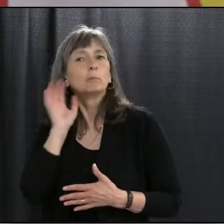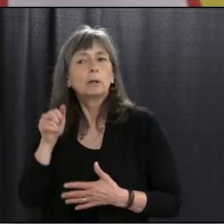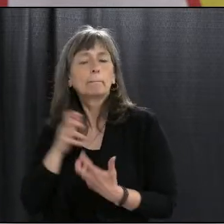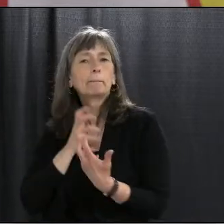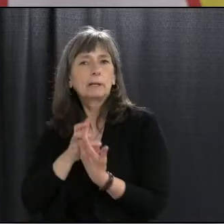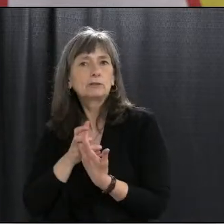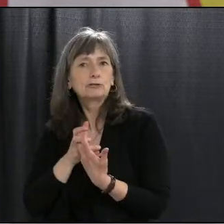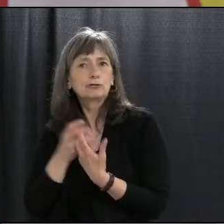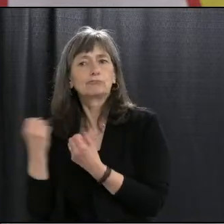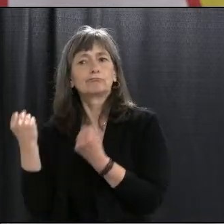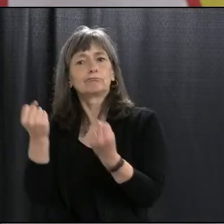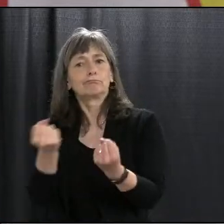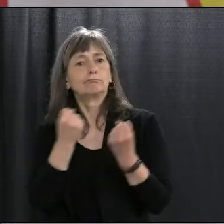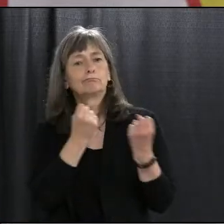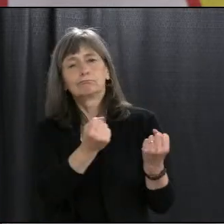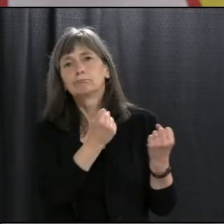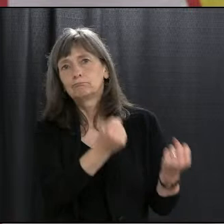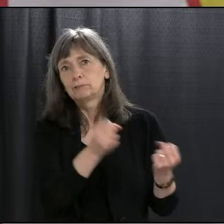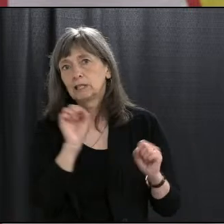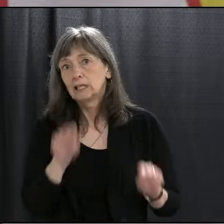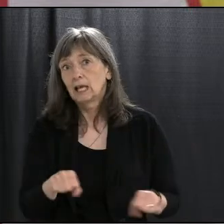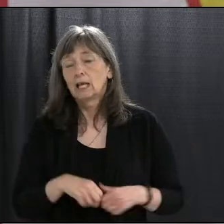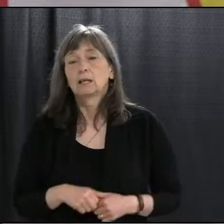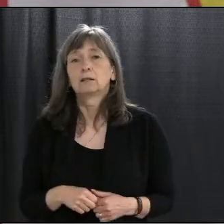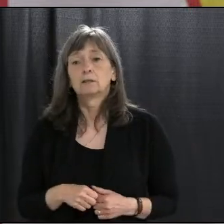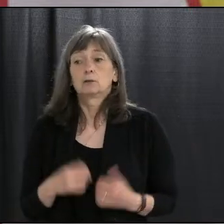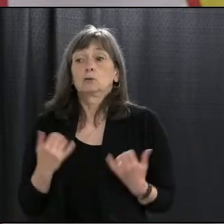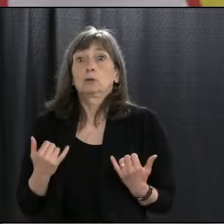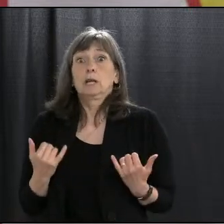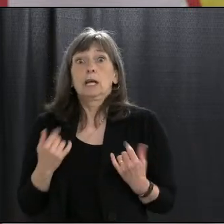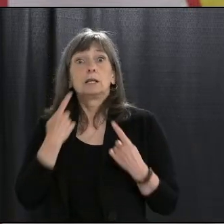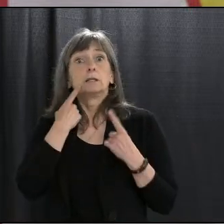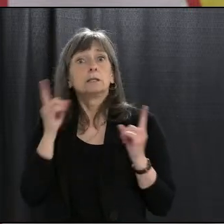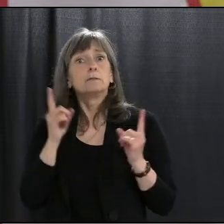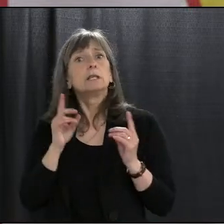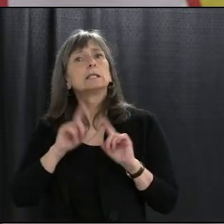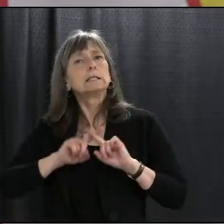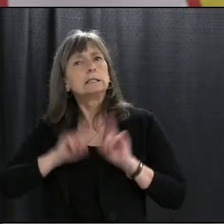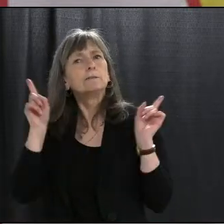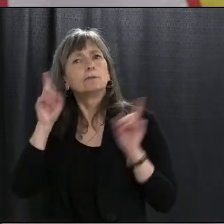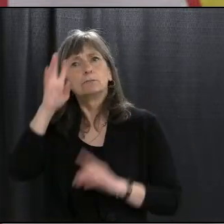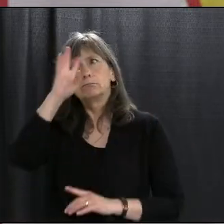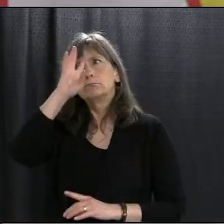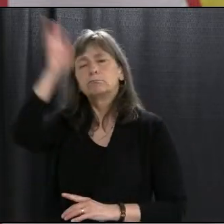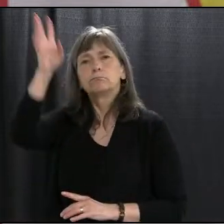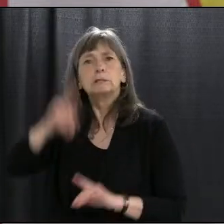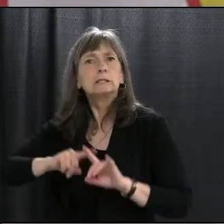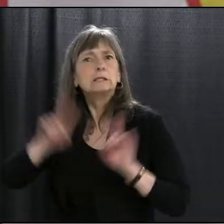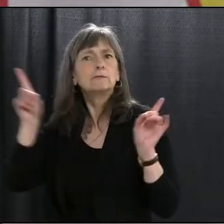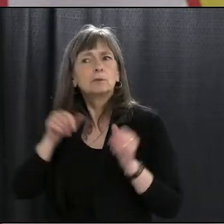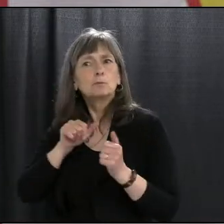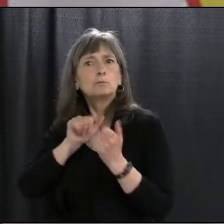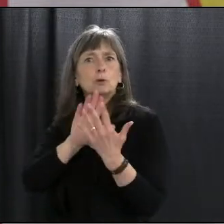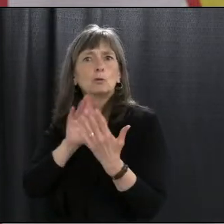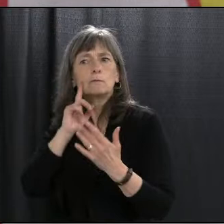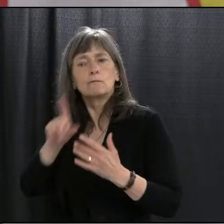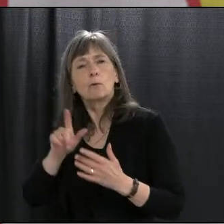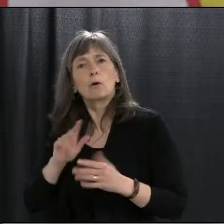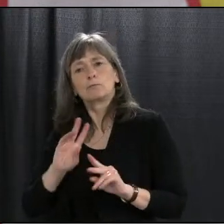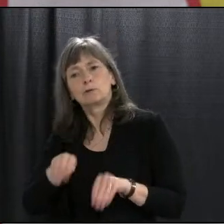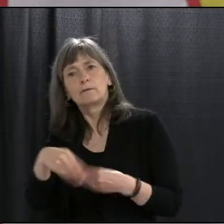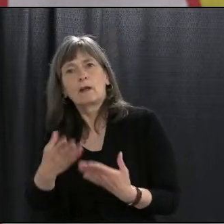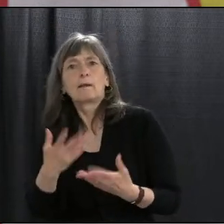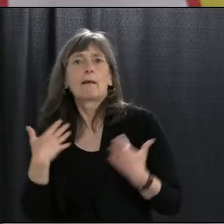is another innovative initiative by government to expand access to primary health